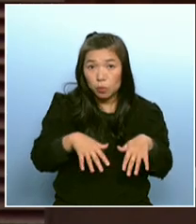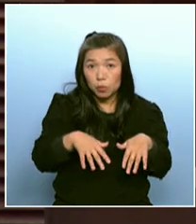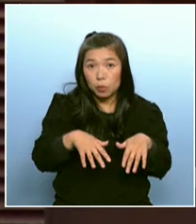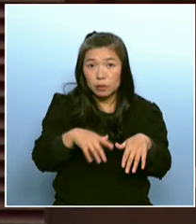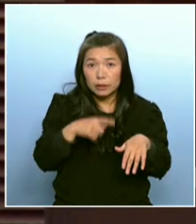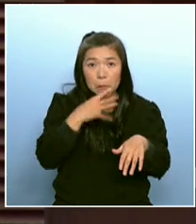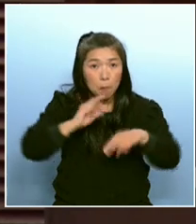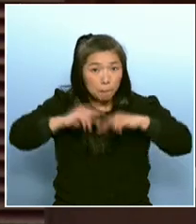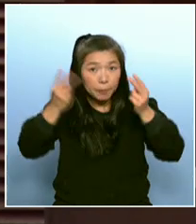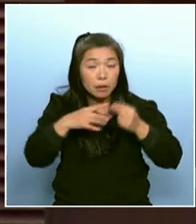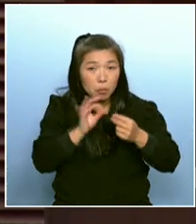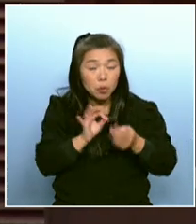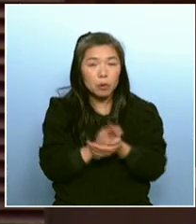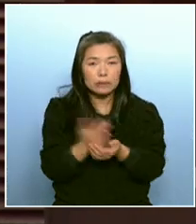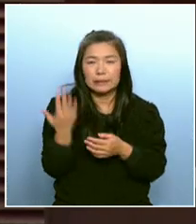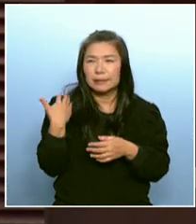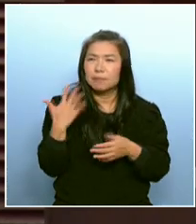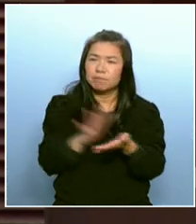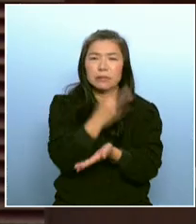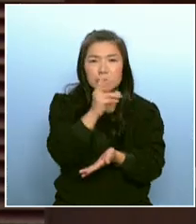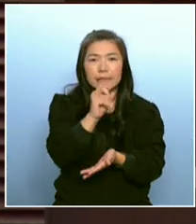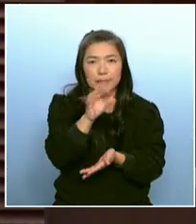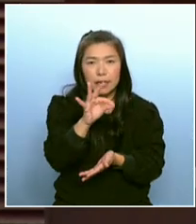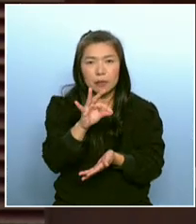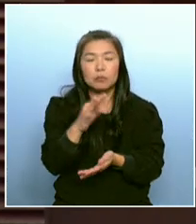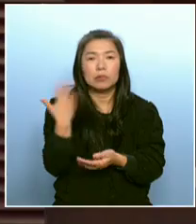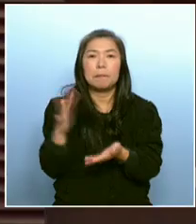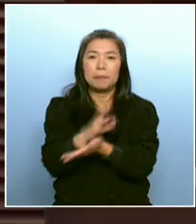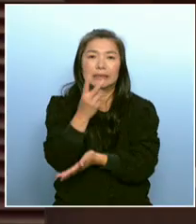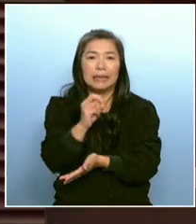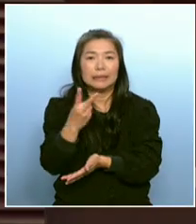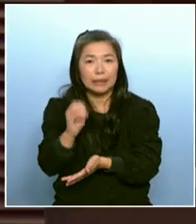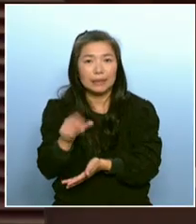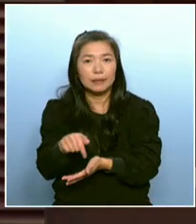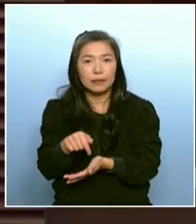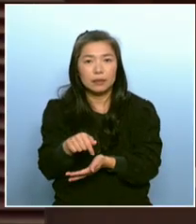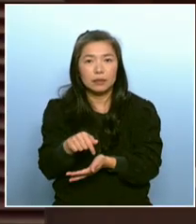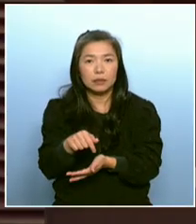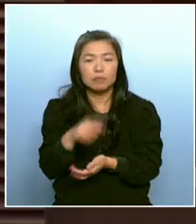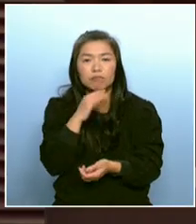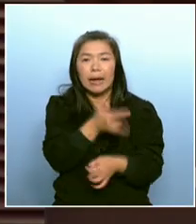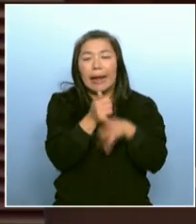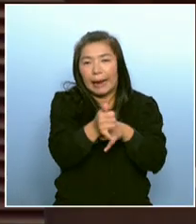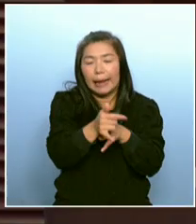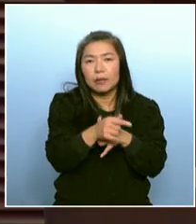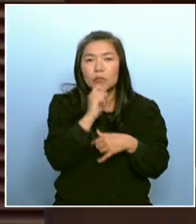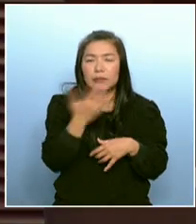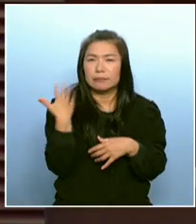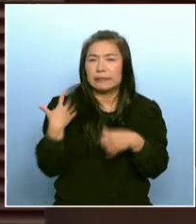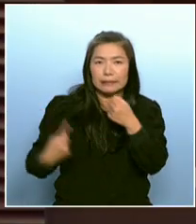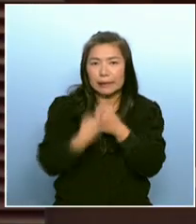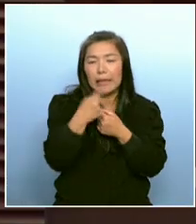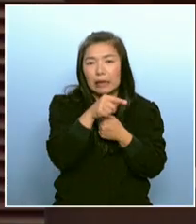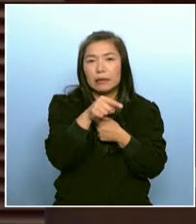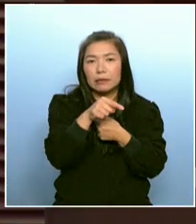tracking studies, we look at the changes of participating children after the program. In 2013 and in 2020, we did this kind